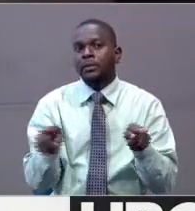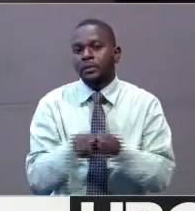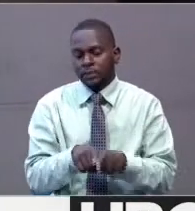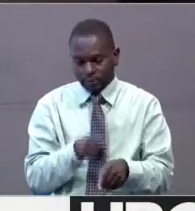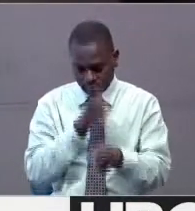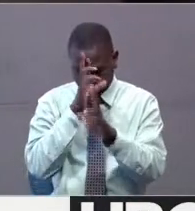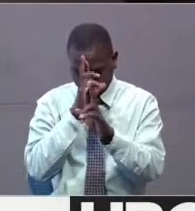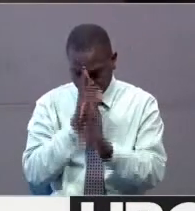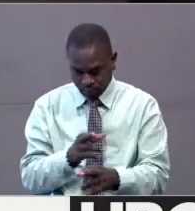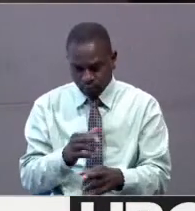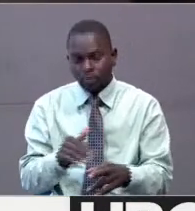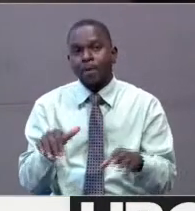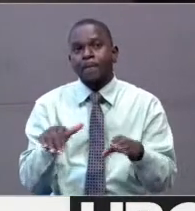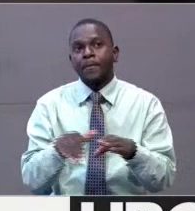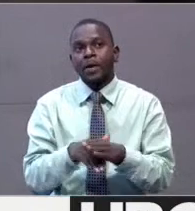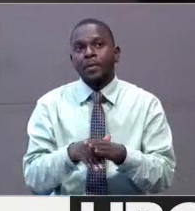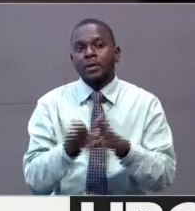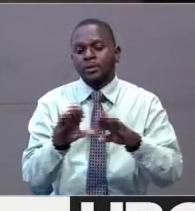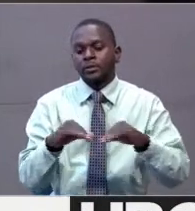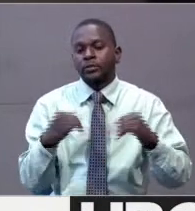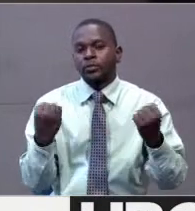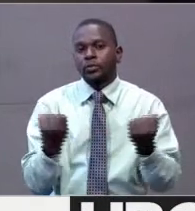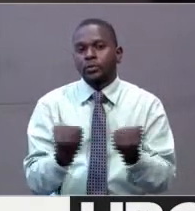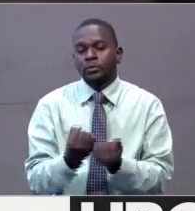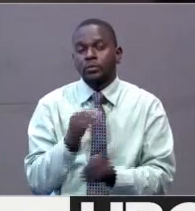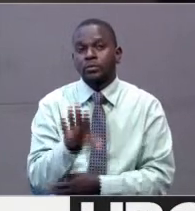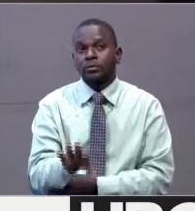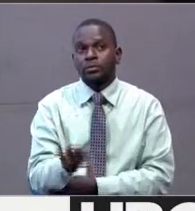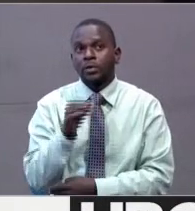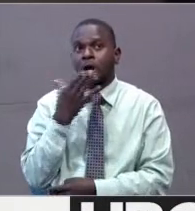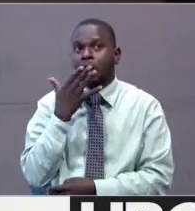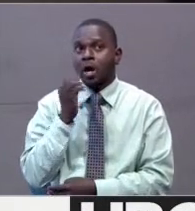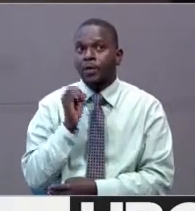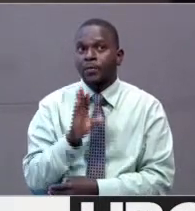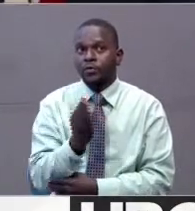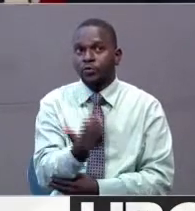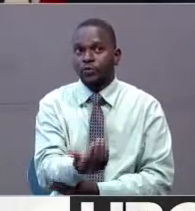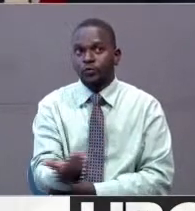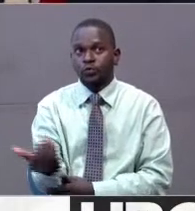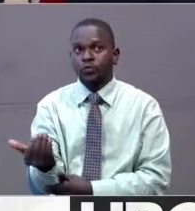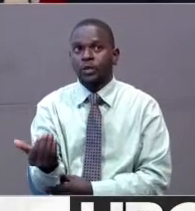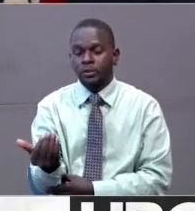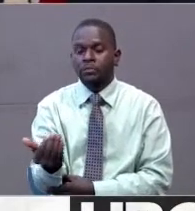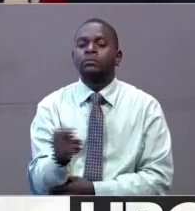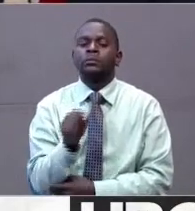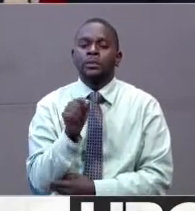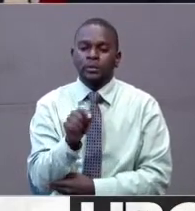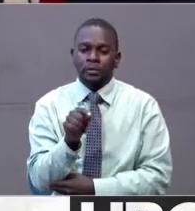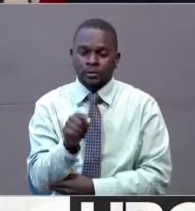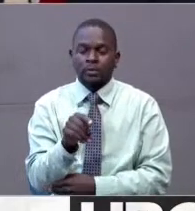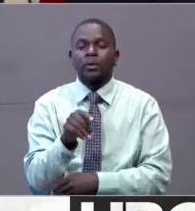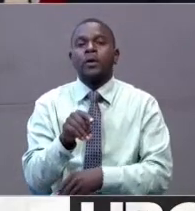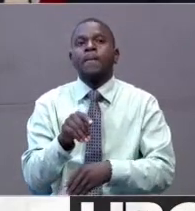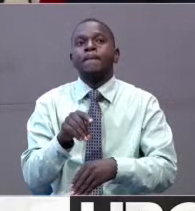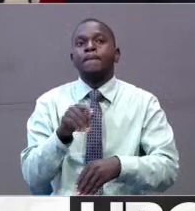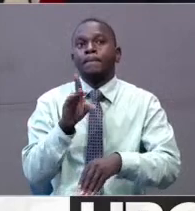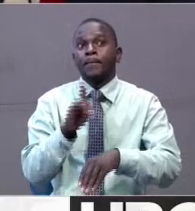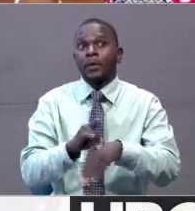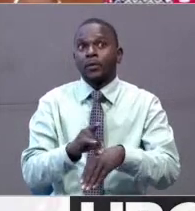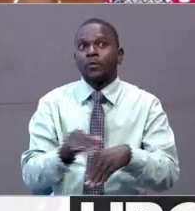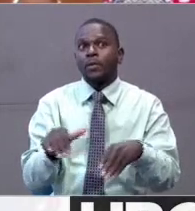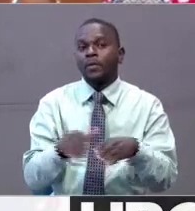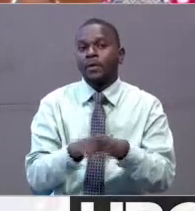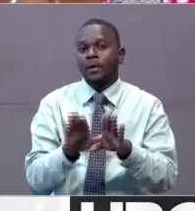respectable members of society have been cited in abuse of children. This, according to members of